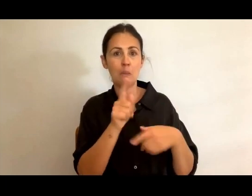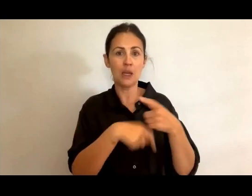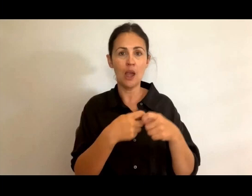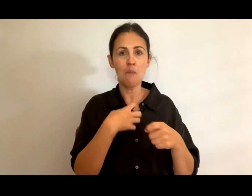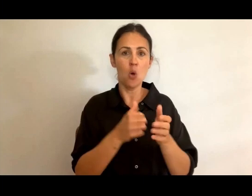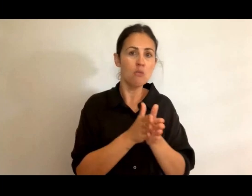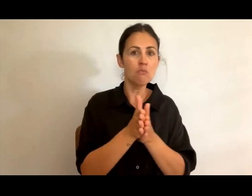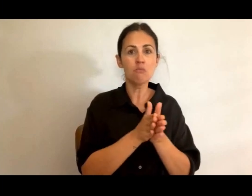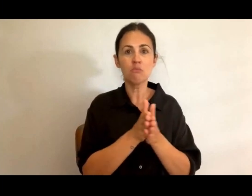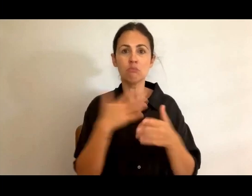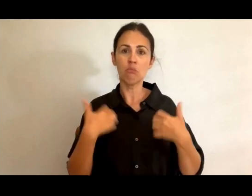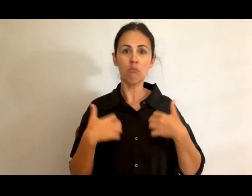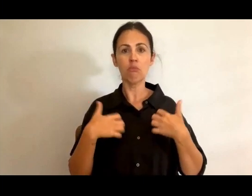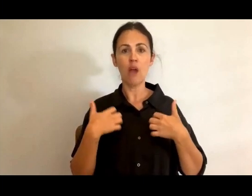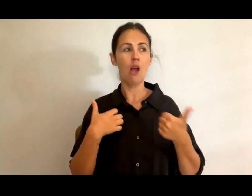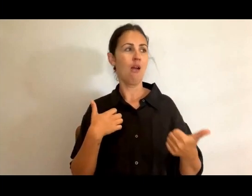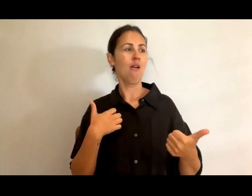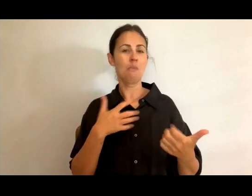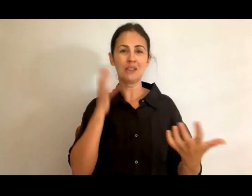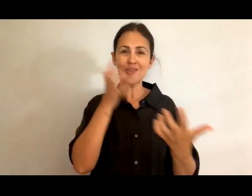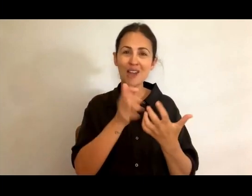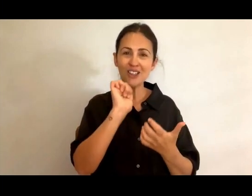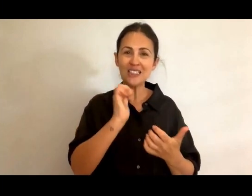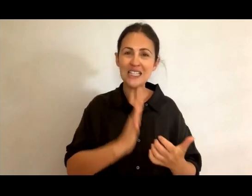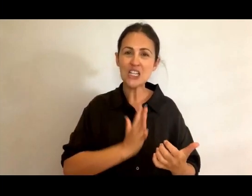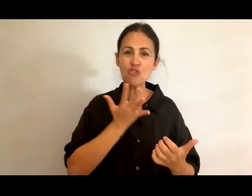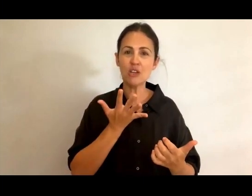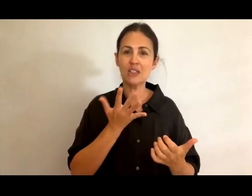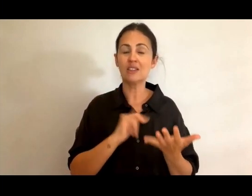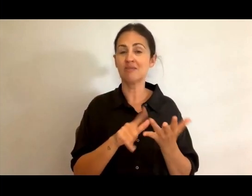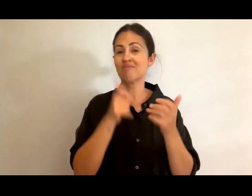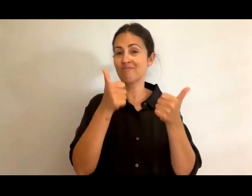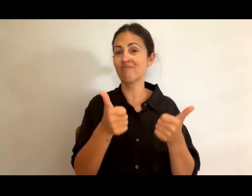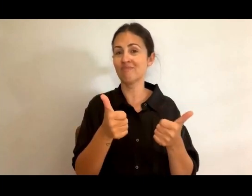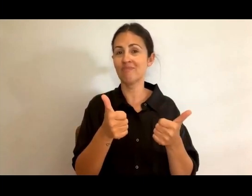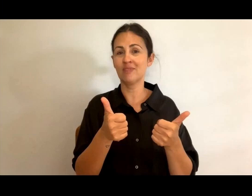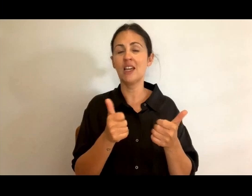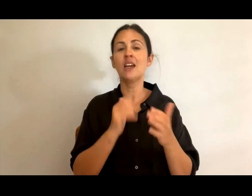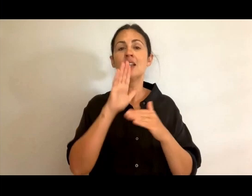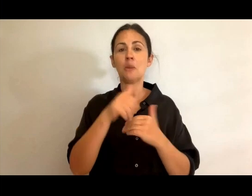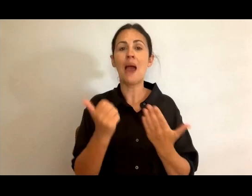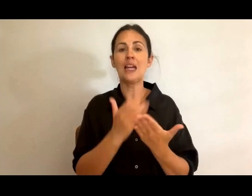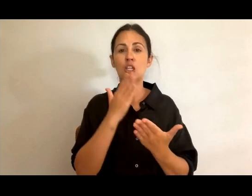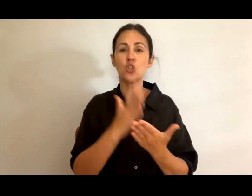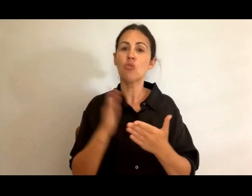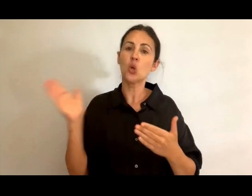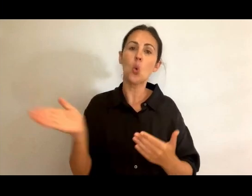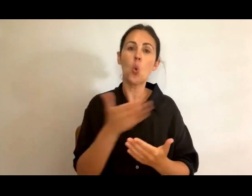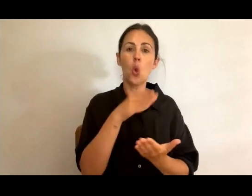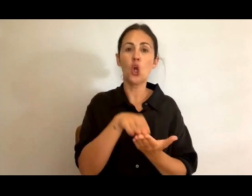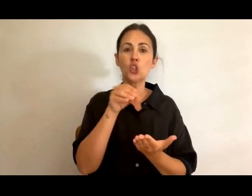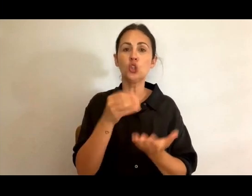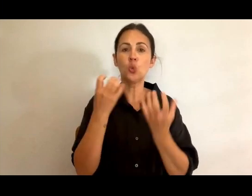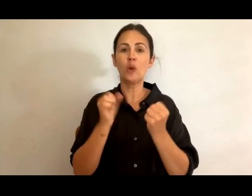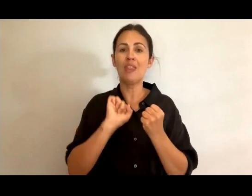well. So it was about bringing all these students, these multiple perspectives, multiple skills together to develop these